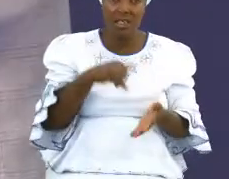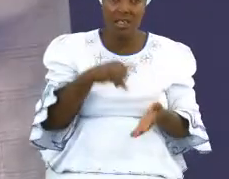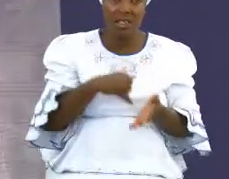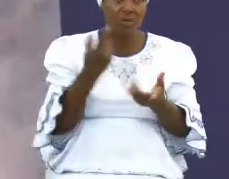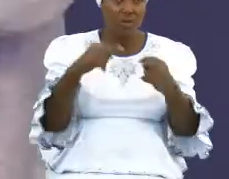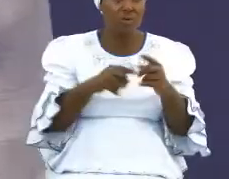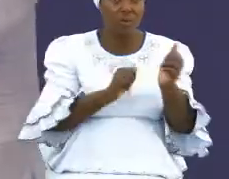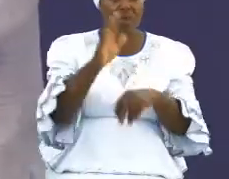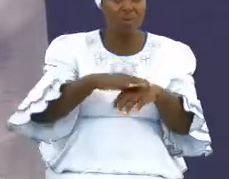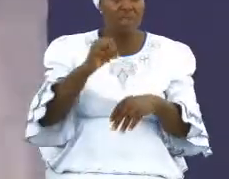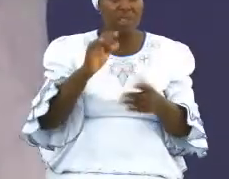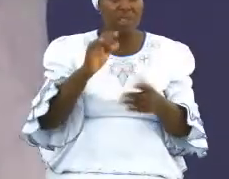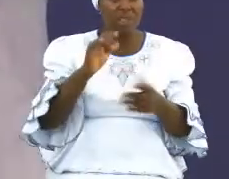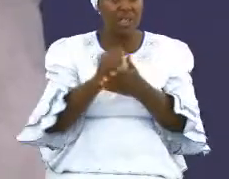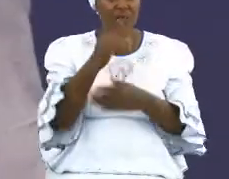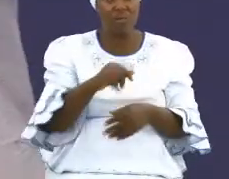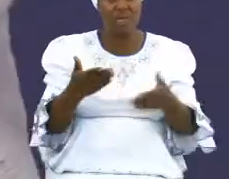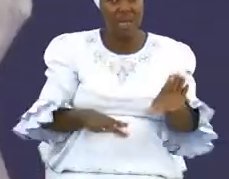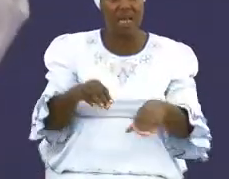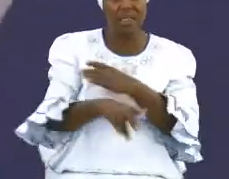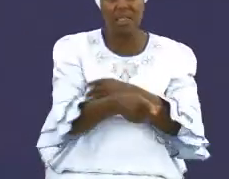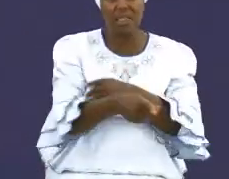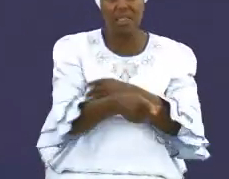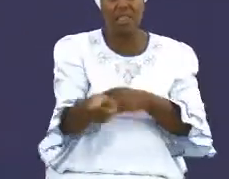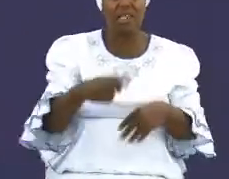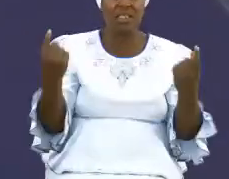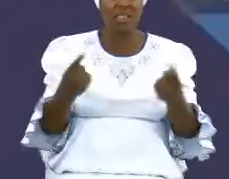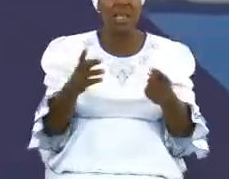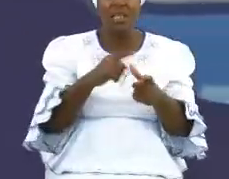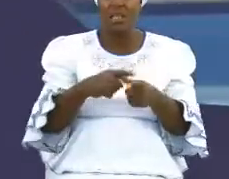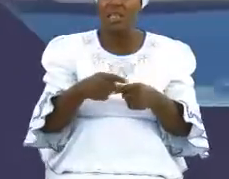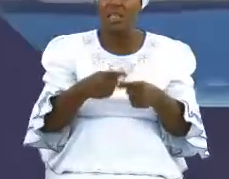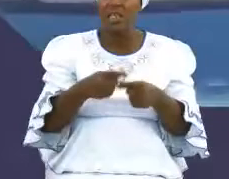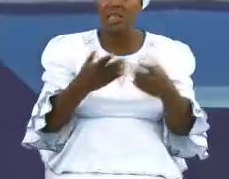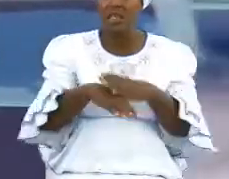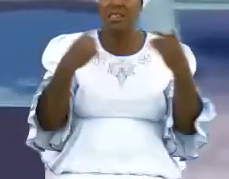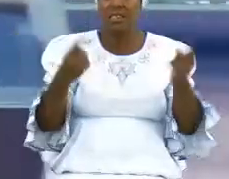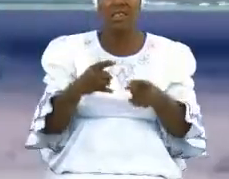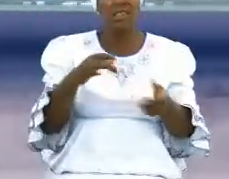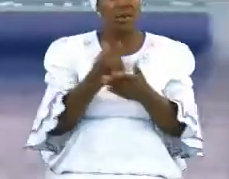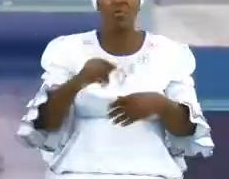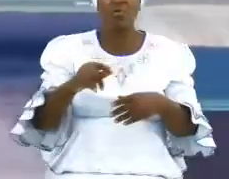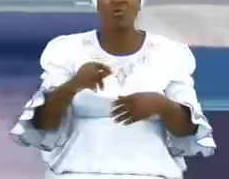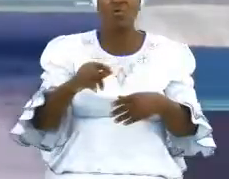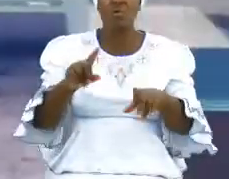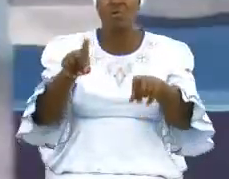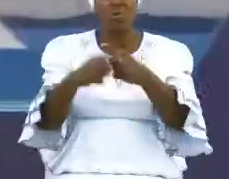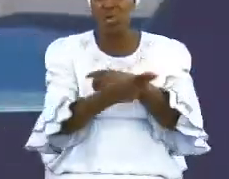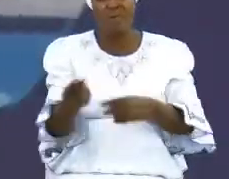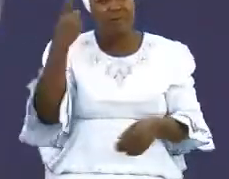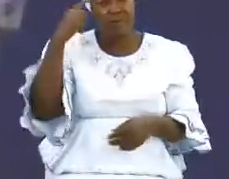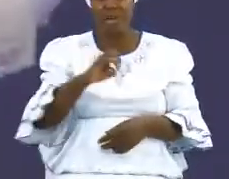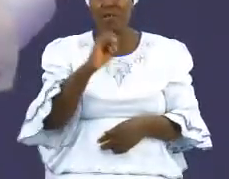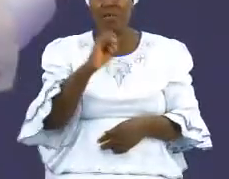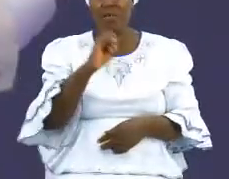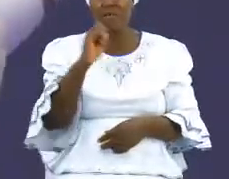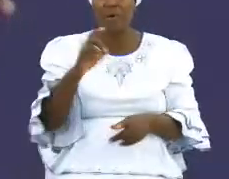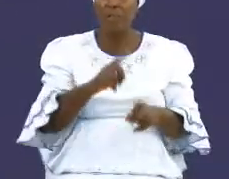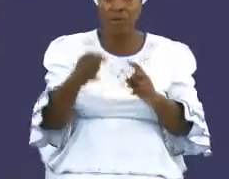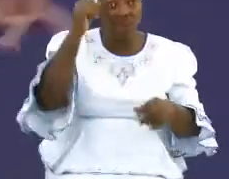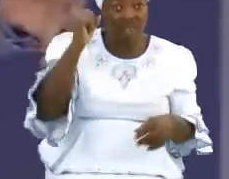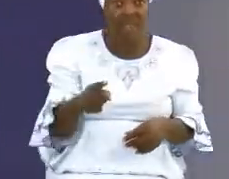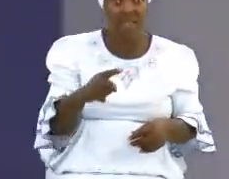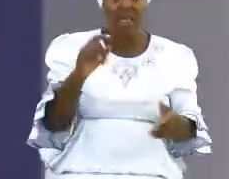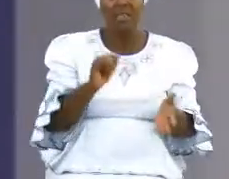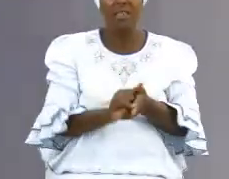would have perished forever. He understood that Jonah was not in Nineveh for